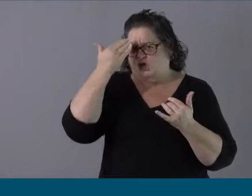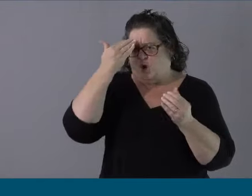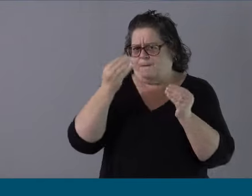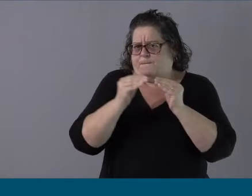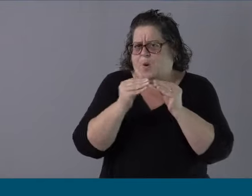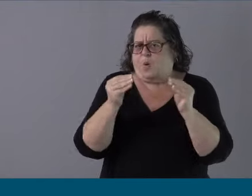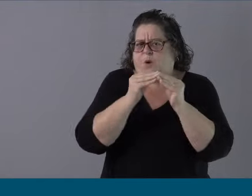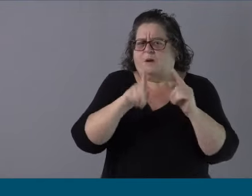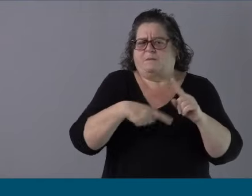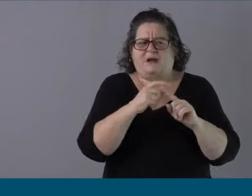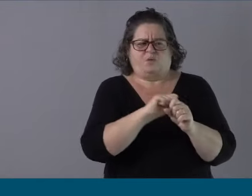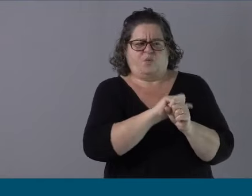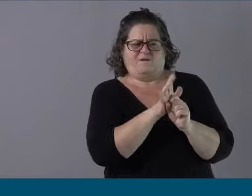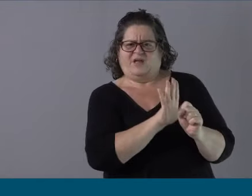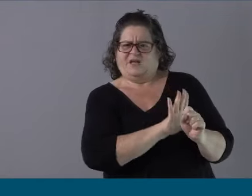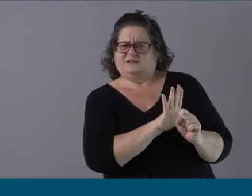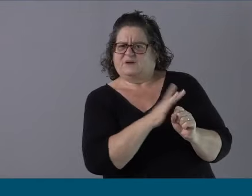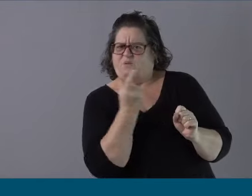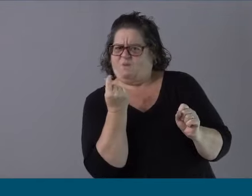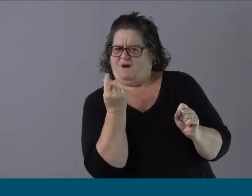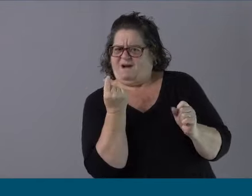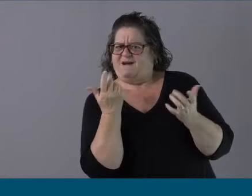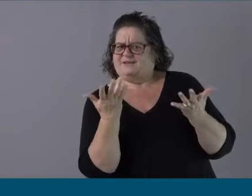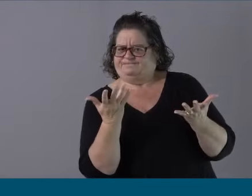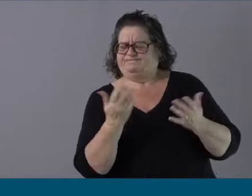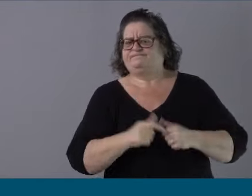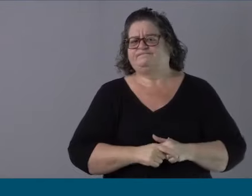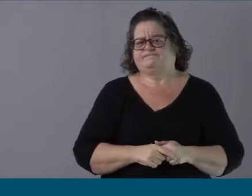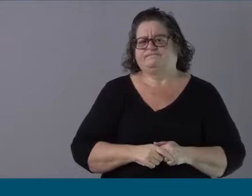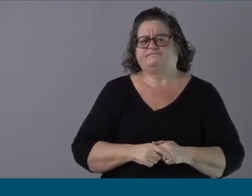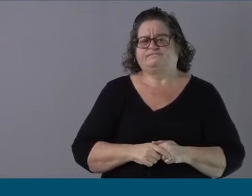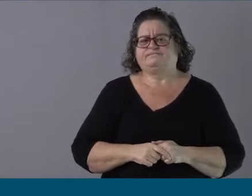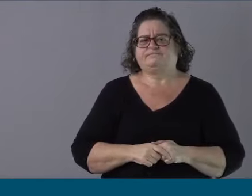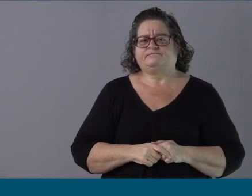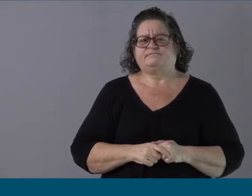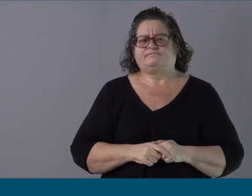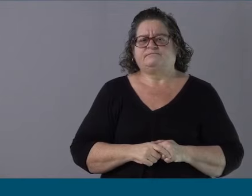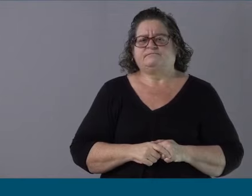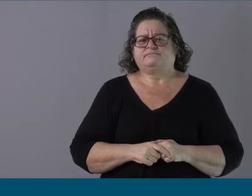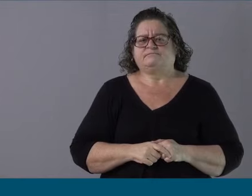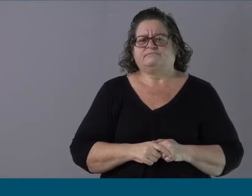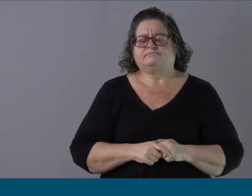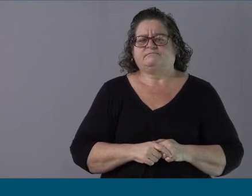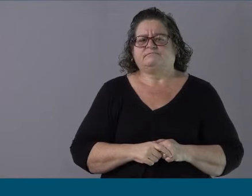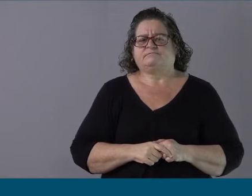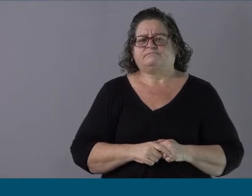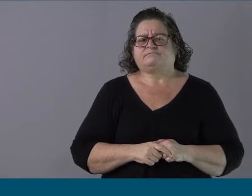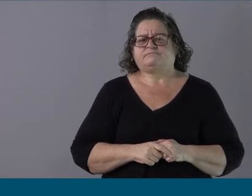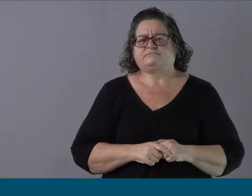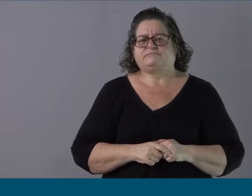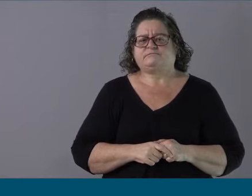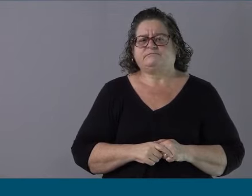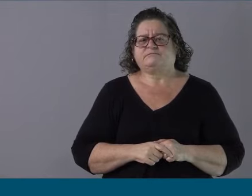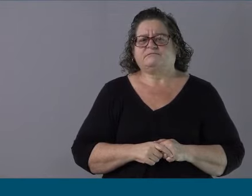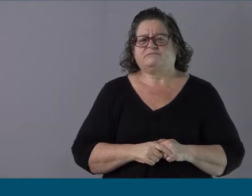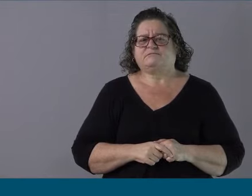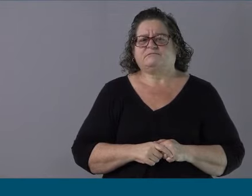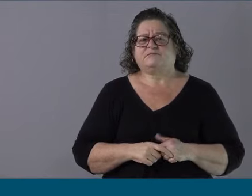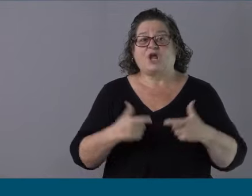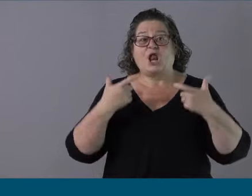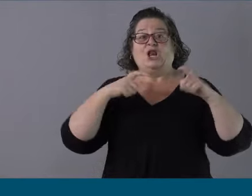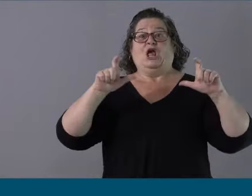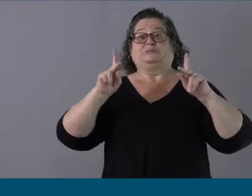unhappy but necessary business of breaking up large gatherings